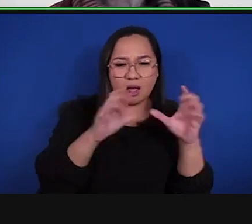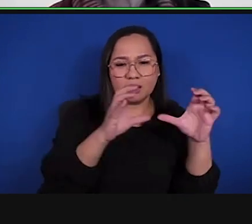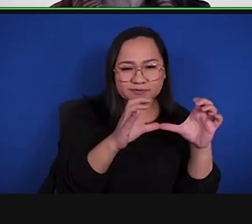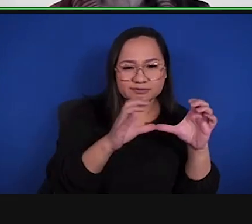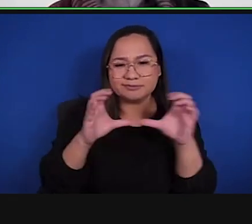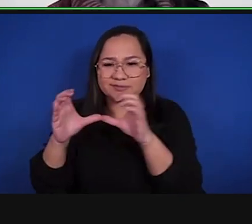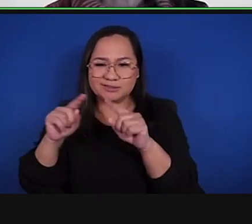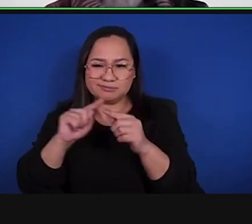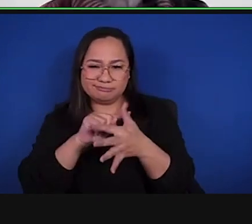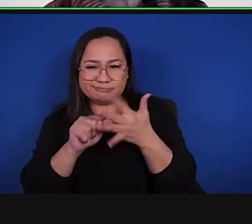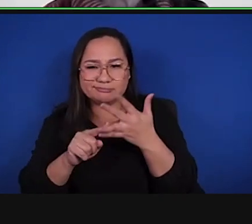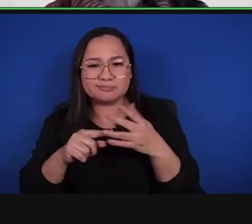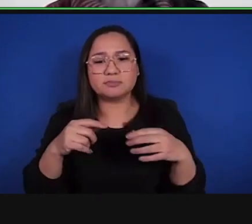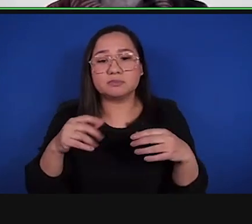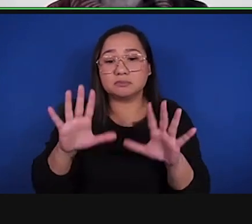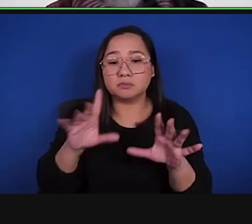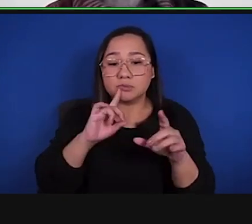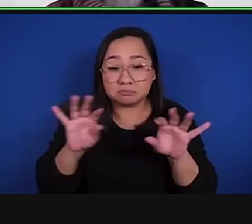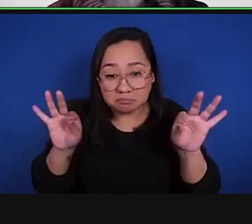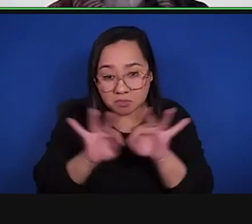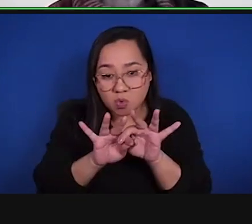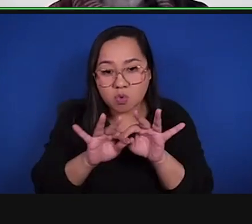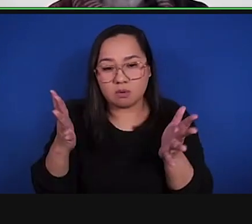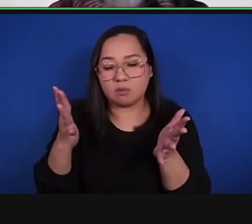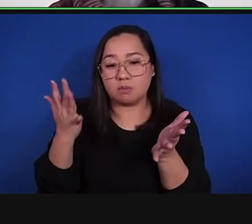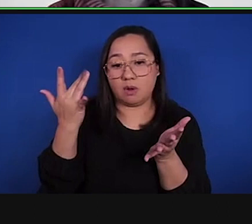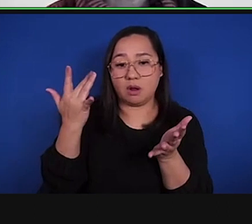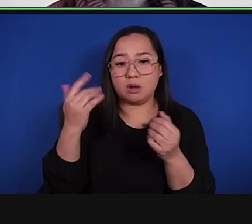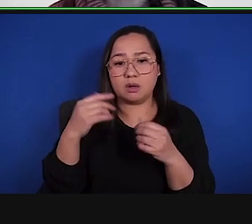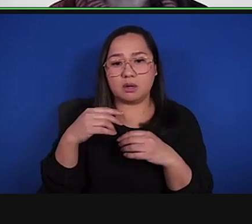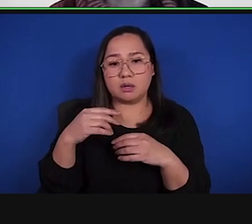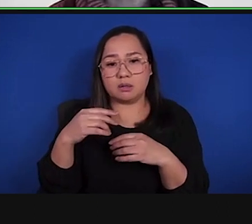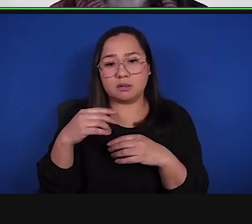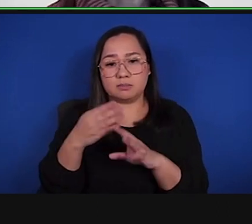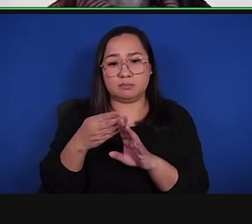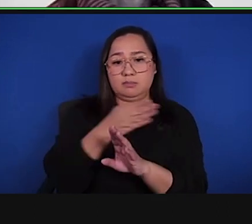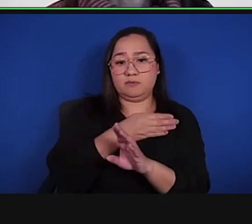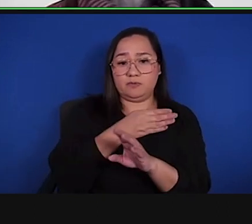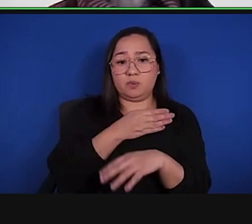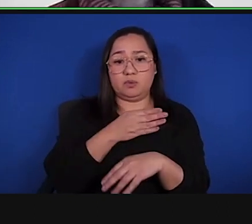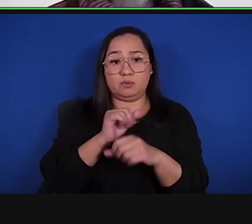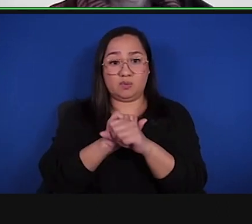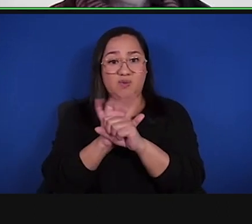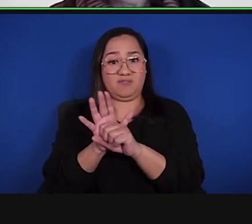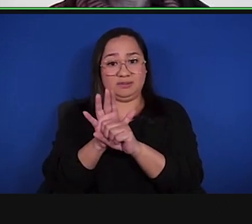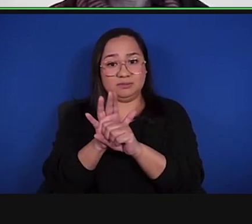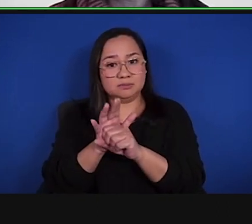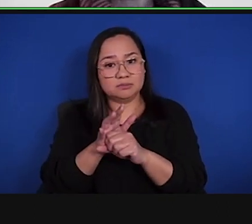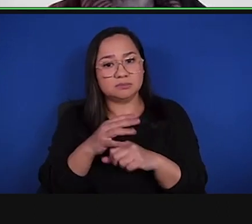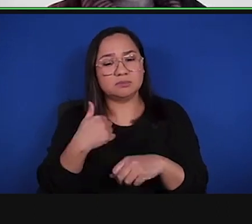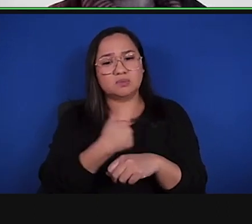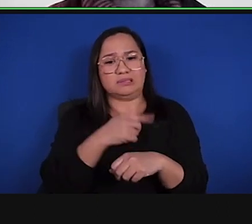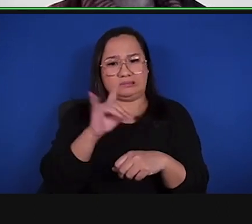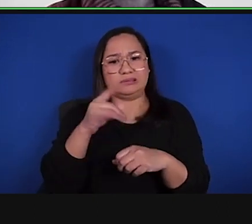important because pre-COVID, there were still challenges that existed, but there is no requirement